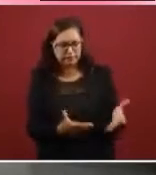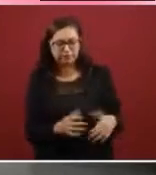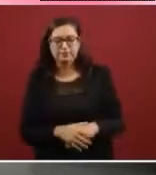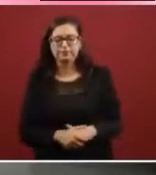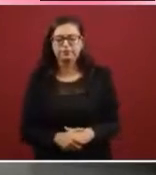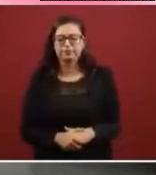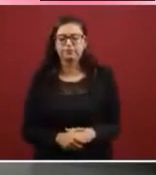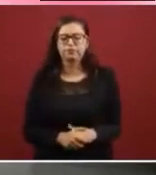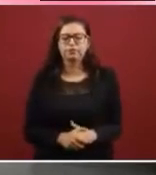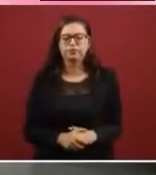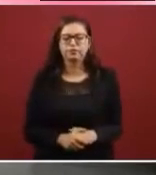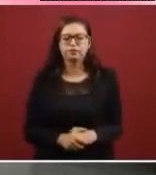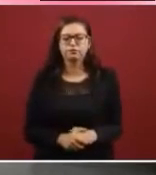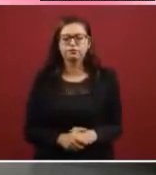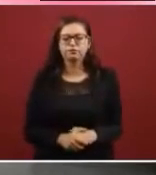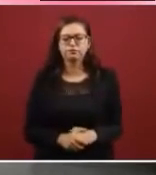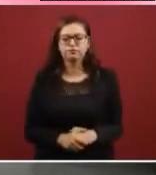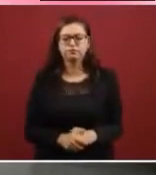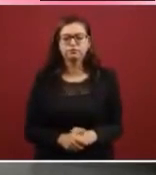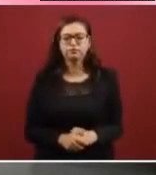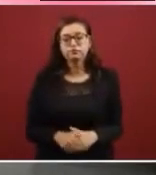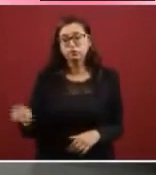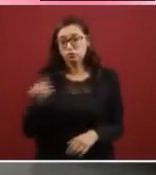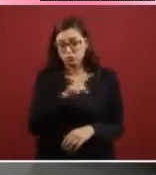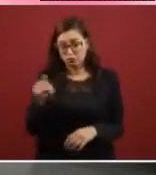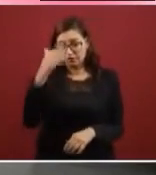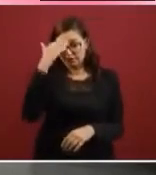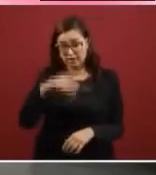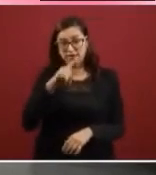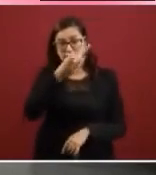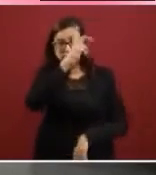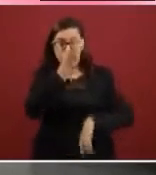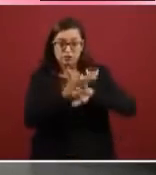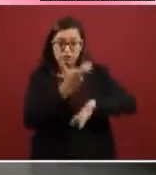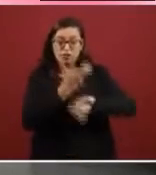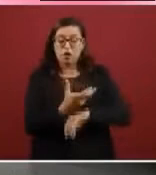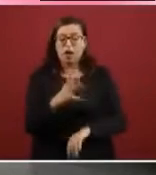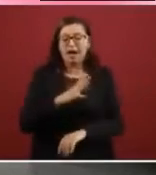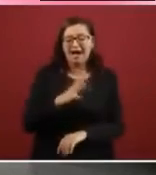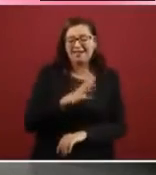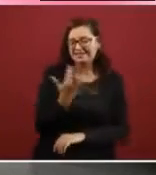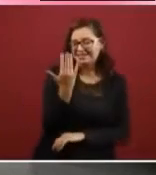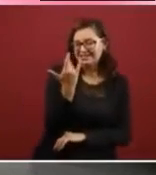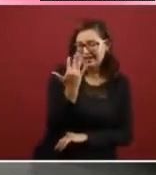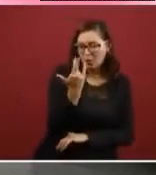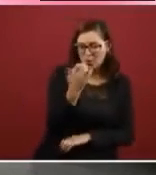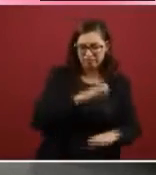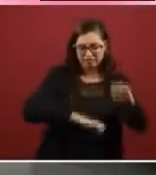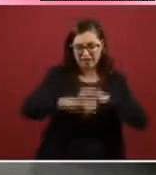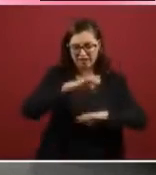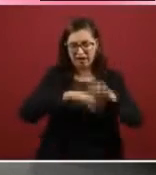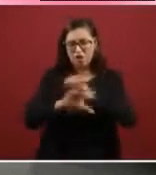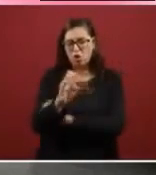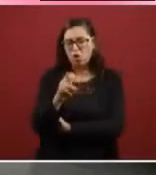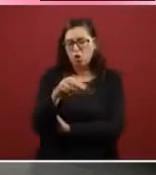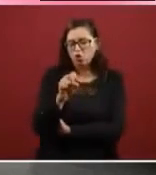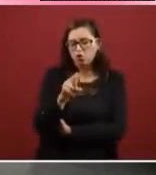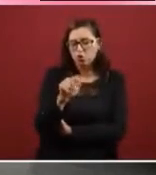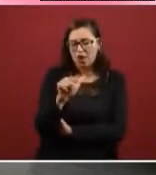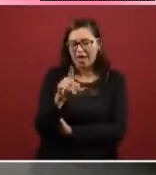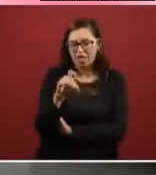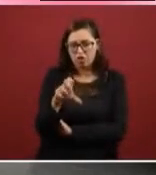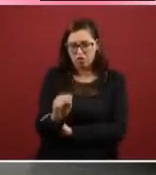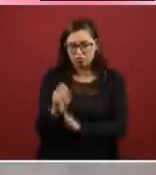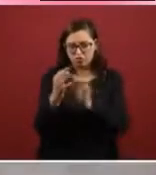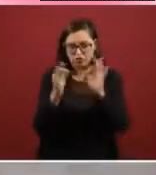Como usted sabe, tenemos 50 consulados en Estados Unidos. Yo acabo de estar en Los Ángeles. We have 50 consulates in the US. And I